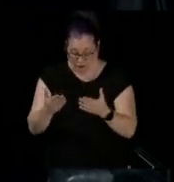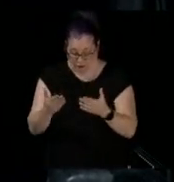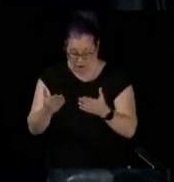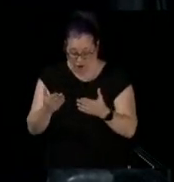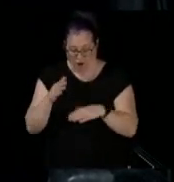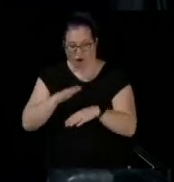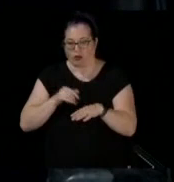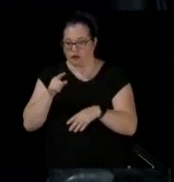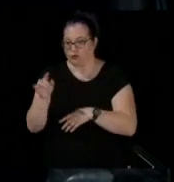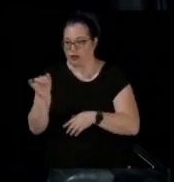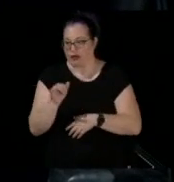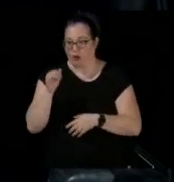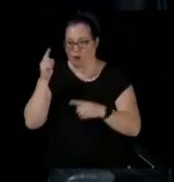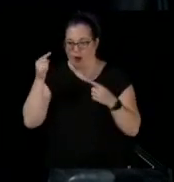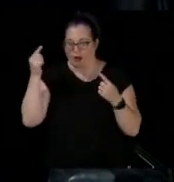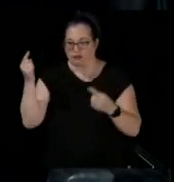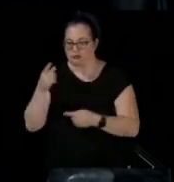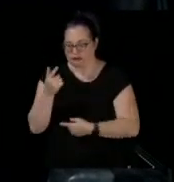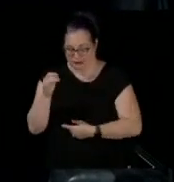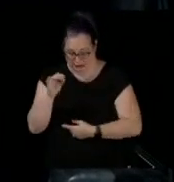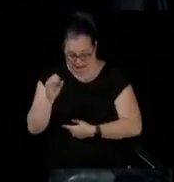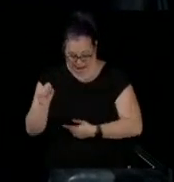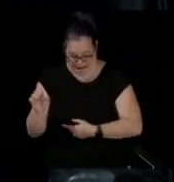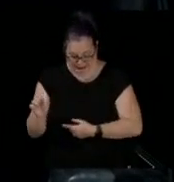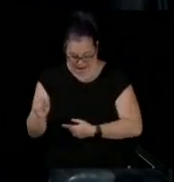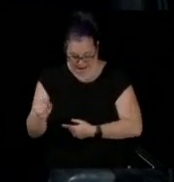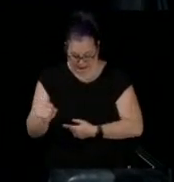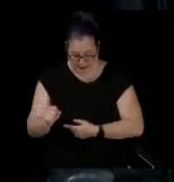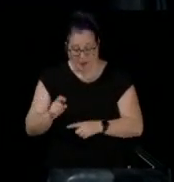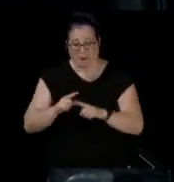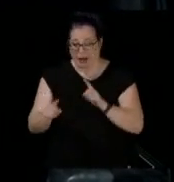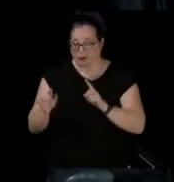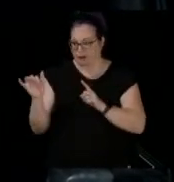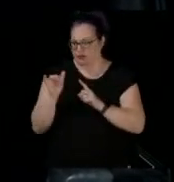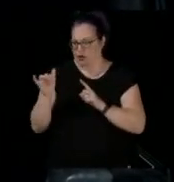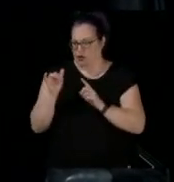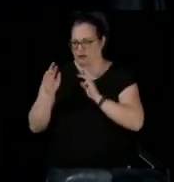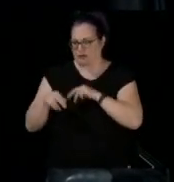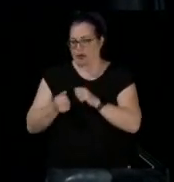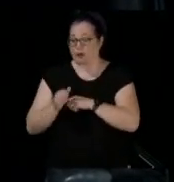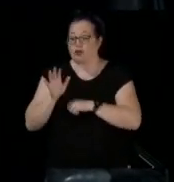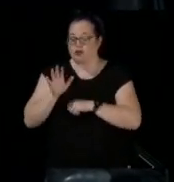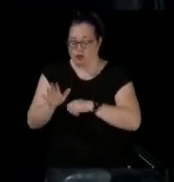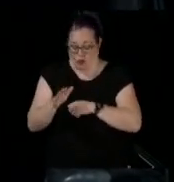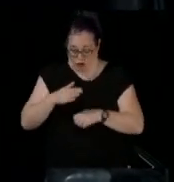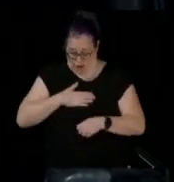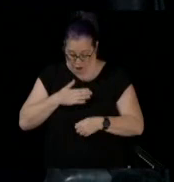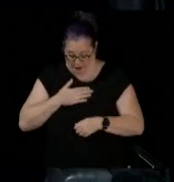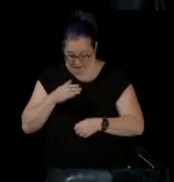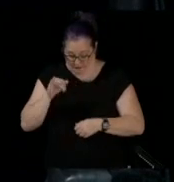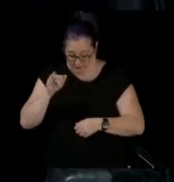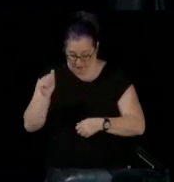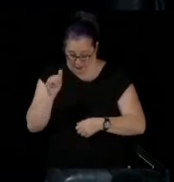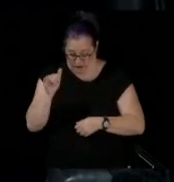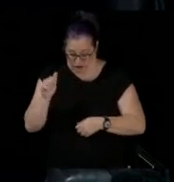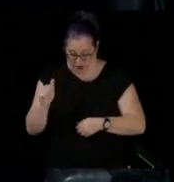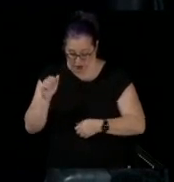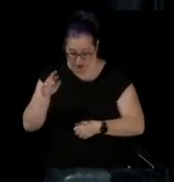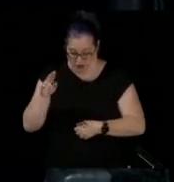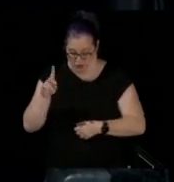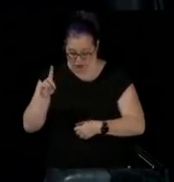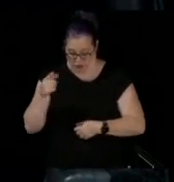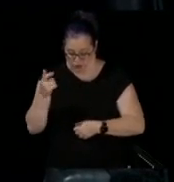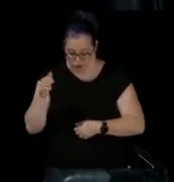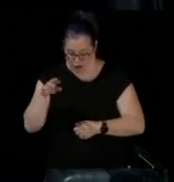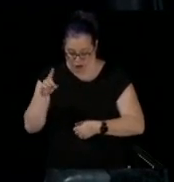geese. But be prepared to respond with your own joy, too. Jaya Rudgard pointed out that we tend to view joy as something